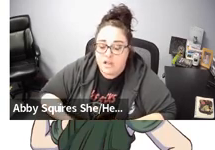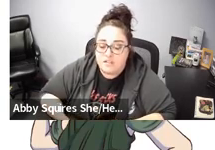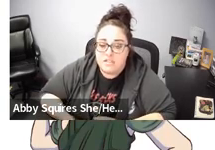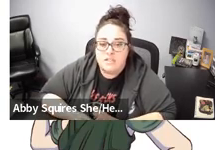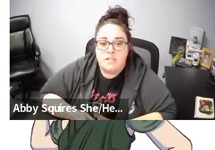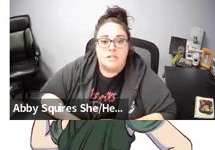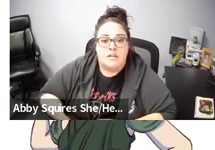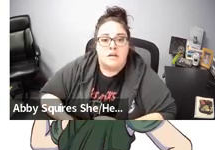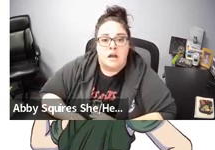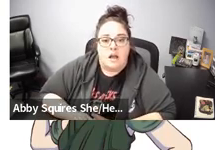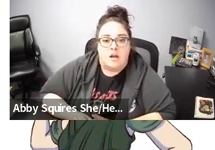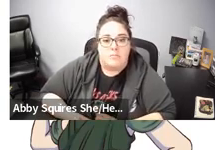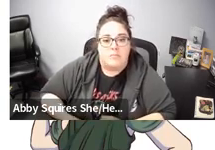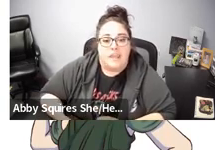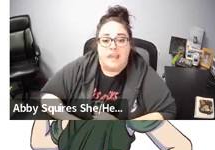large font.